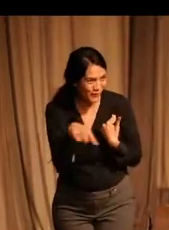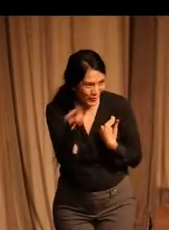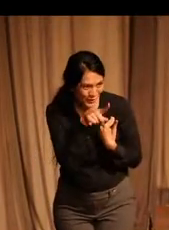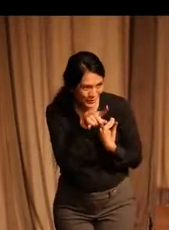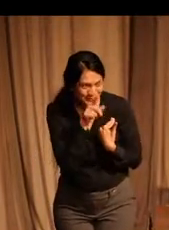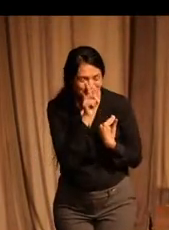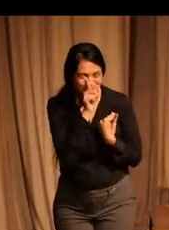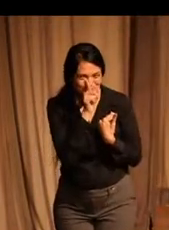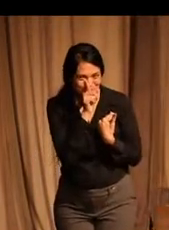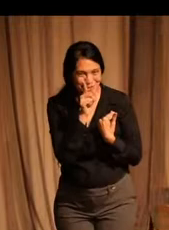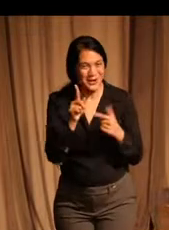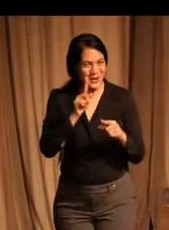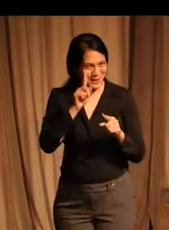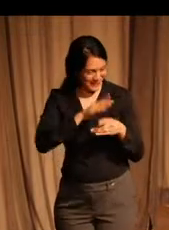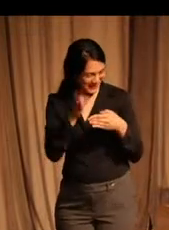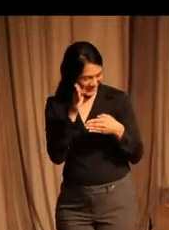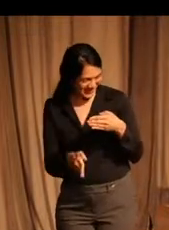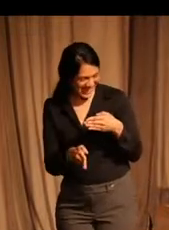end.